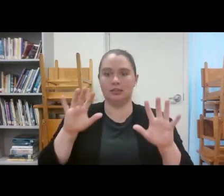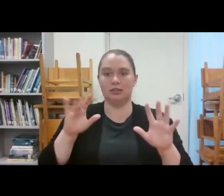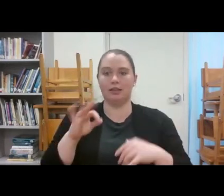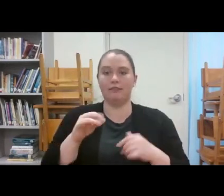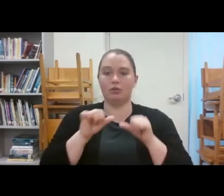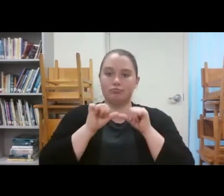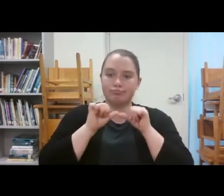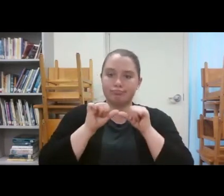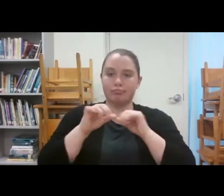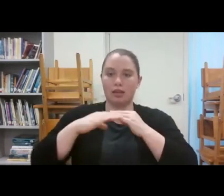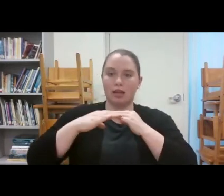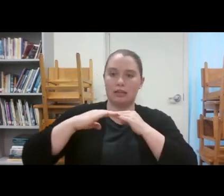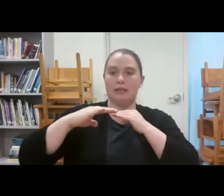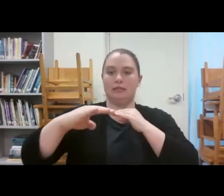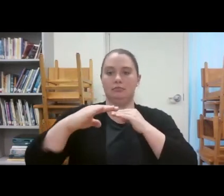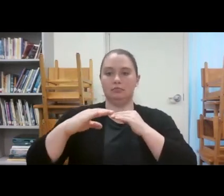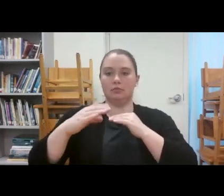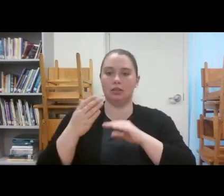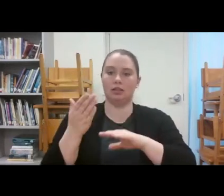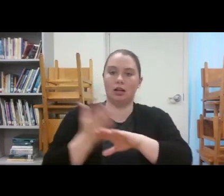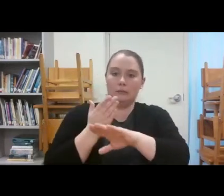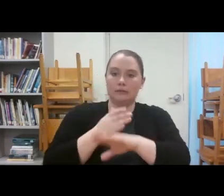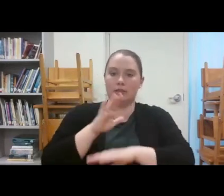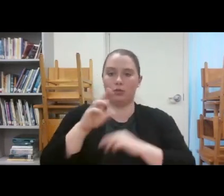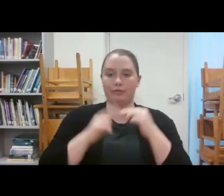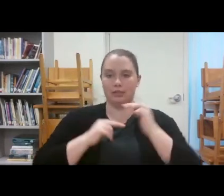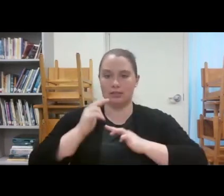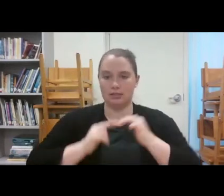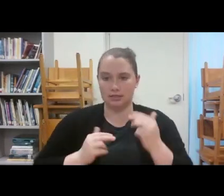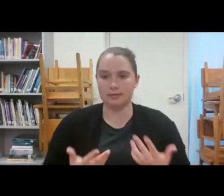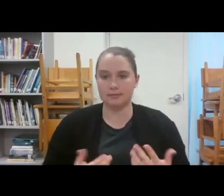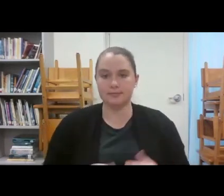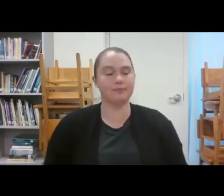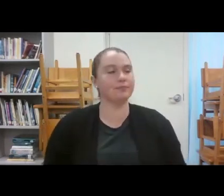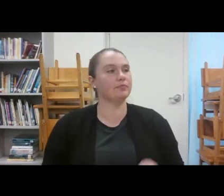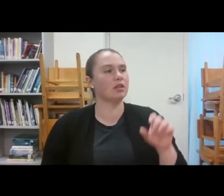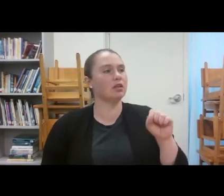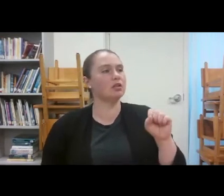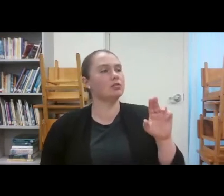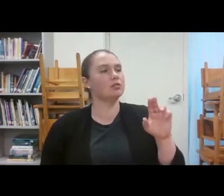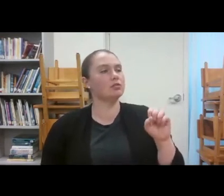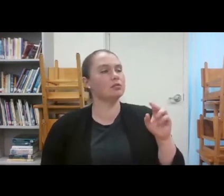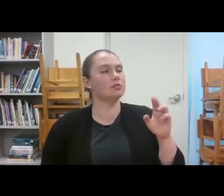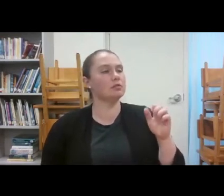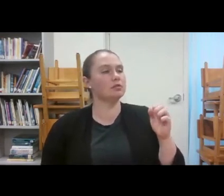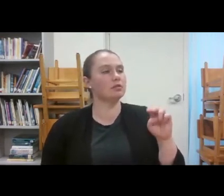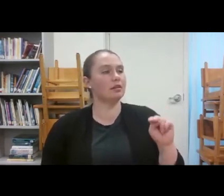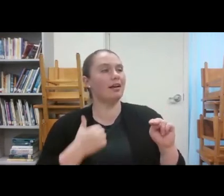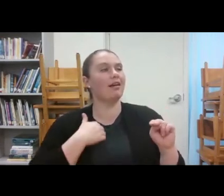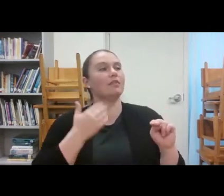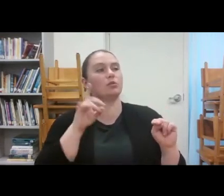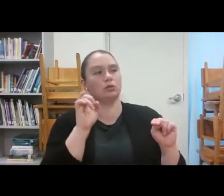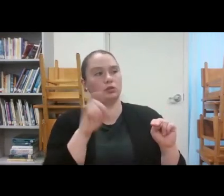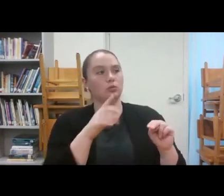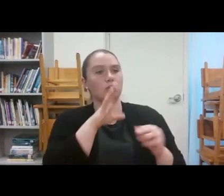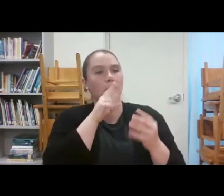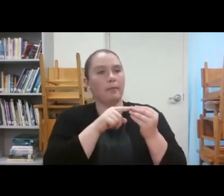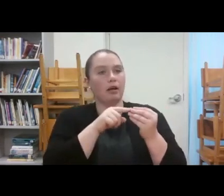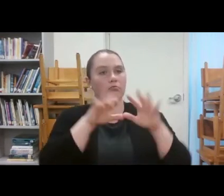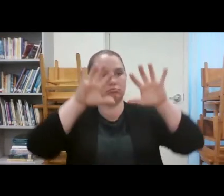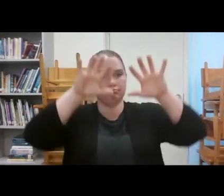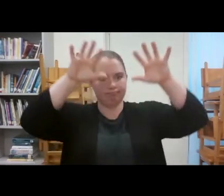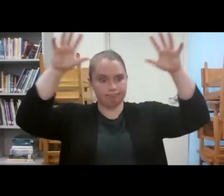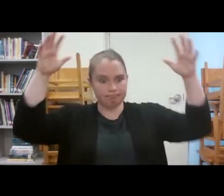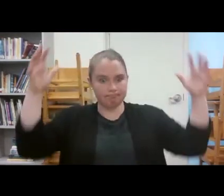trying to maintain and update your facilities. Susan, I have a question around that. We're talking about a master plan